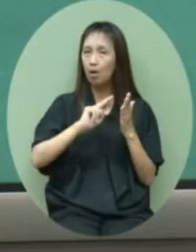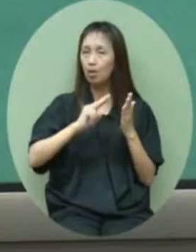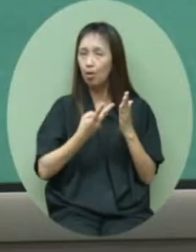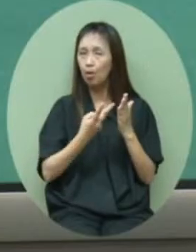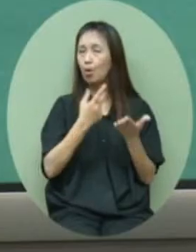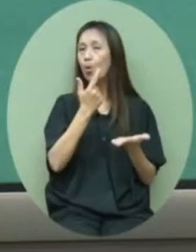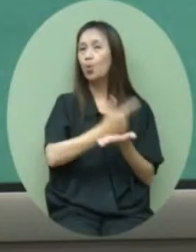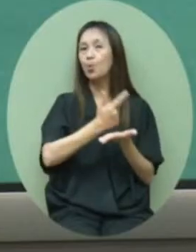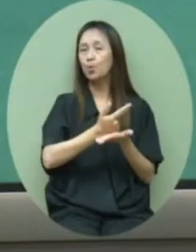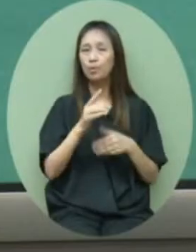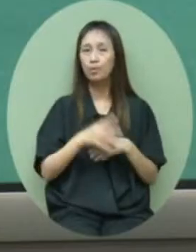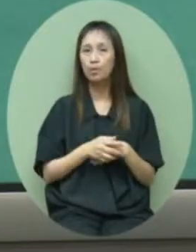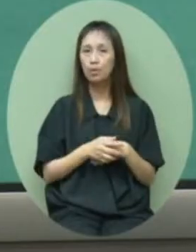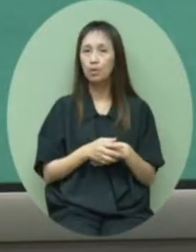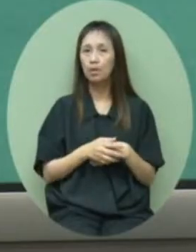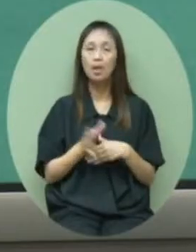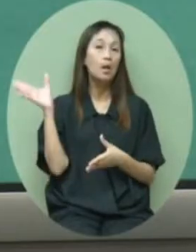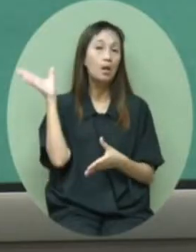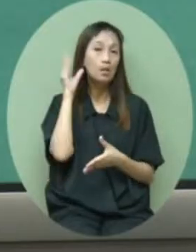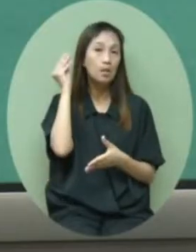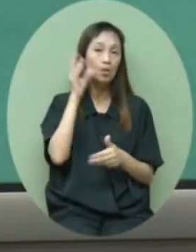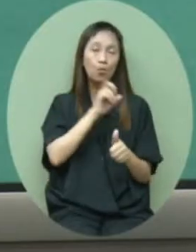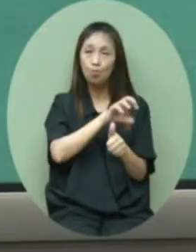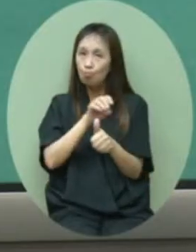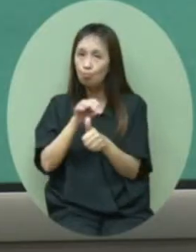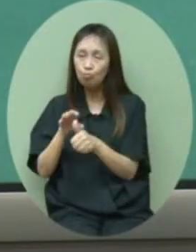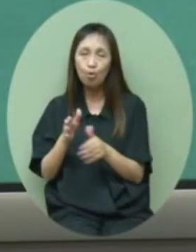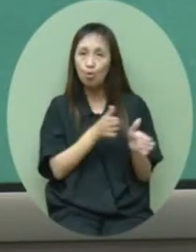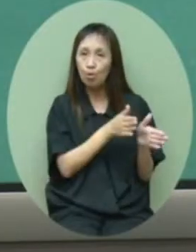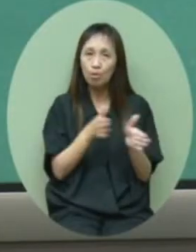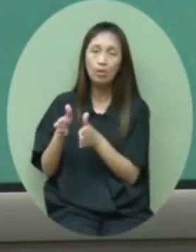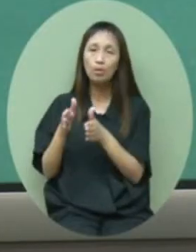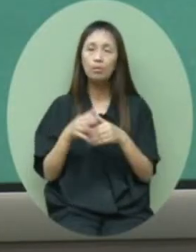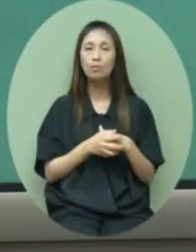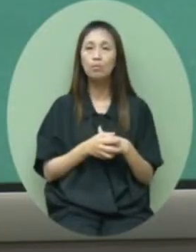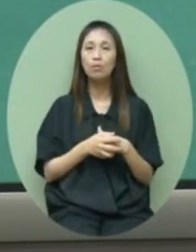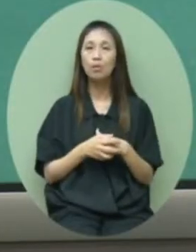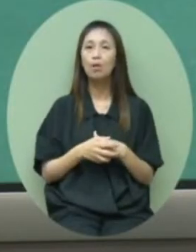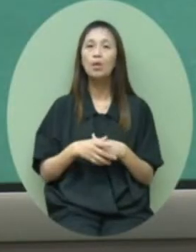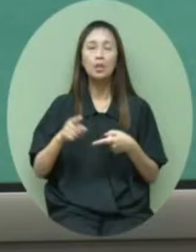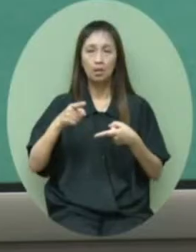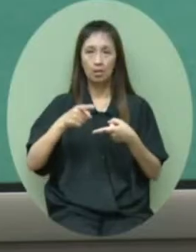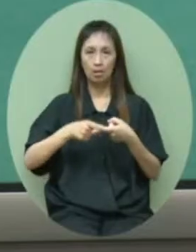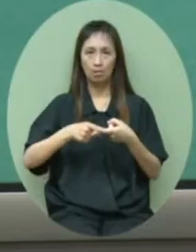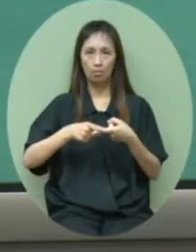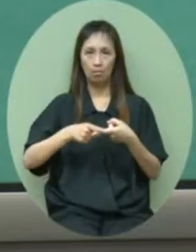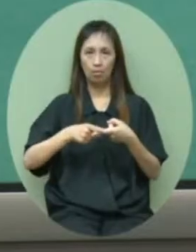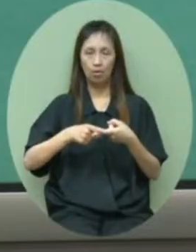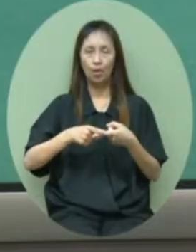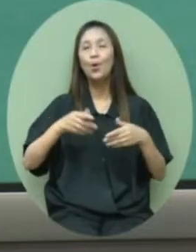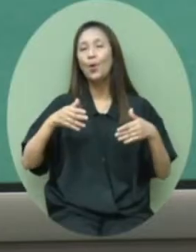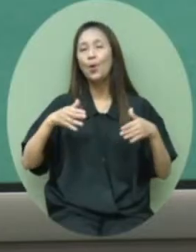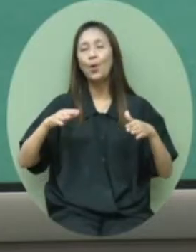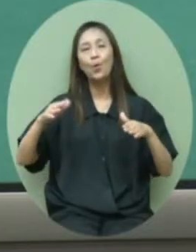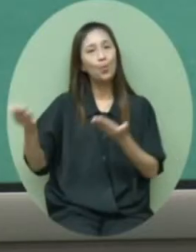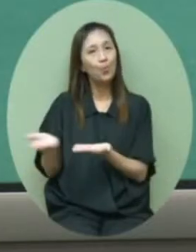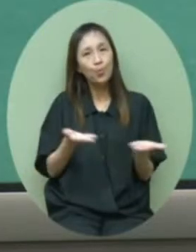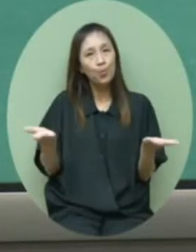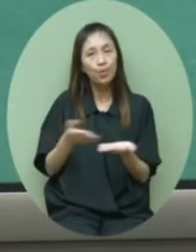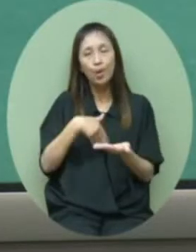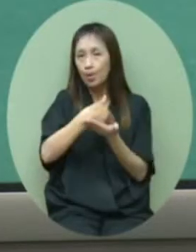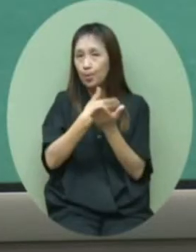pursuing reforms in different areas, and I'm working to deepen these reforms. And on